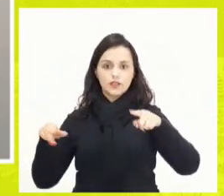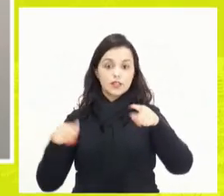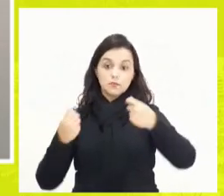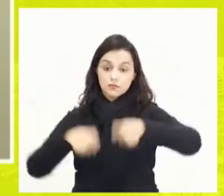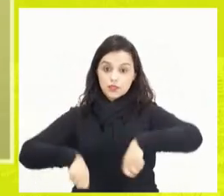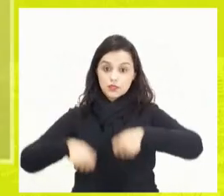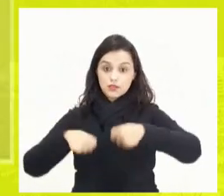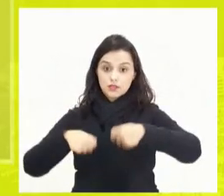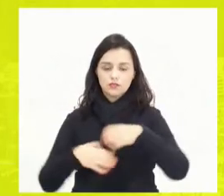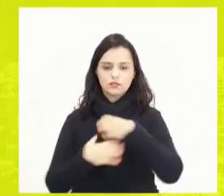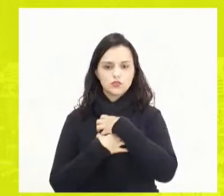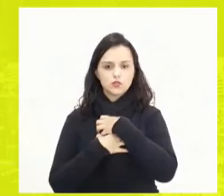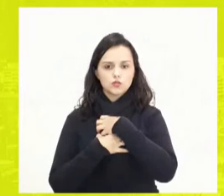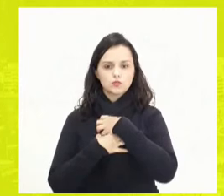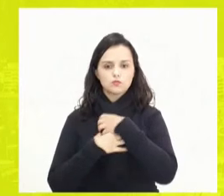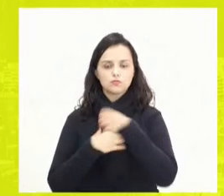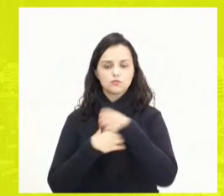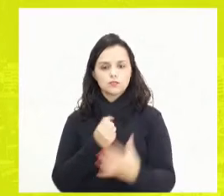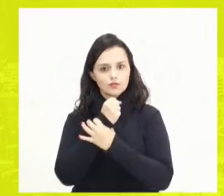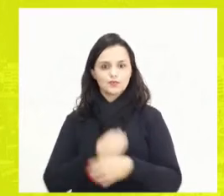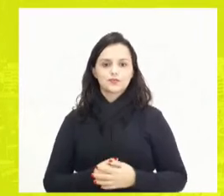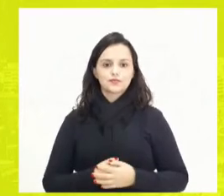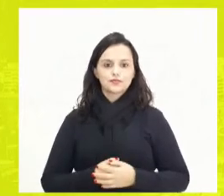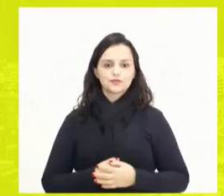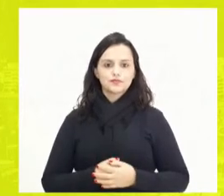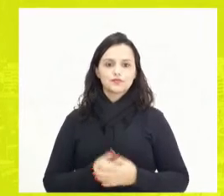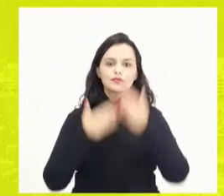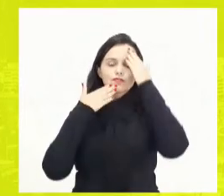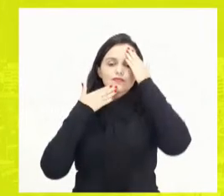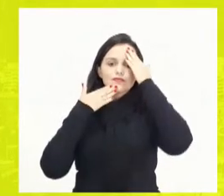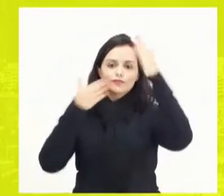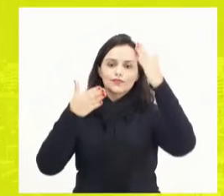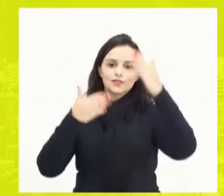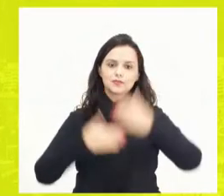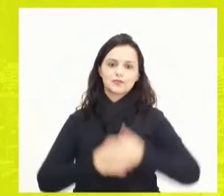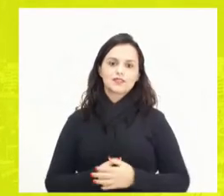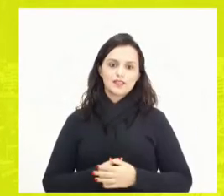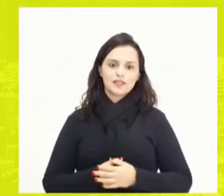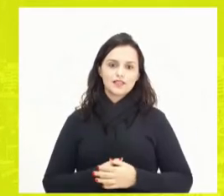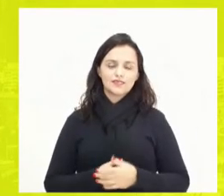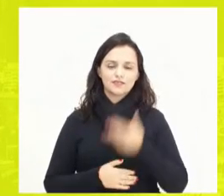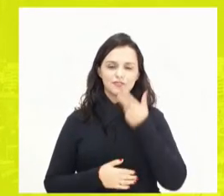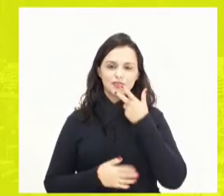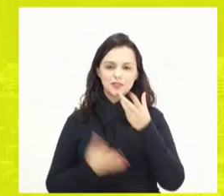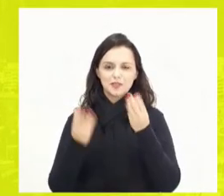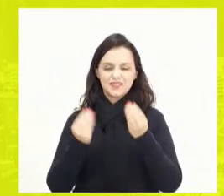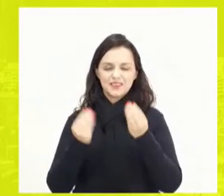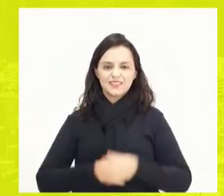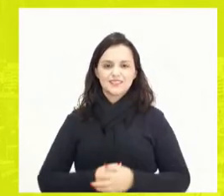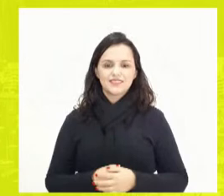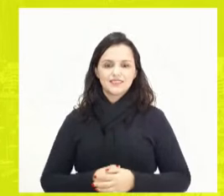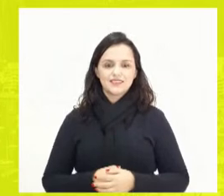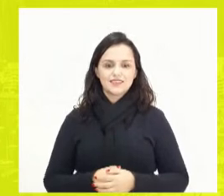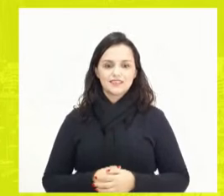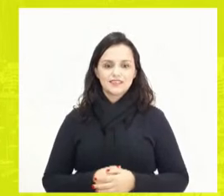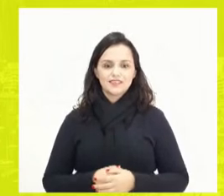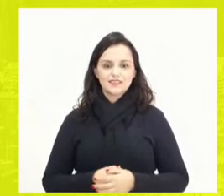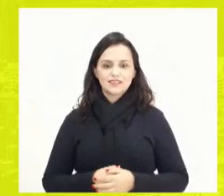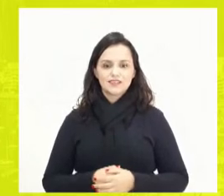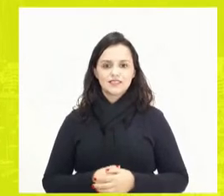the journalists must feel safe at all times thank you i think these were my contributions i think i have talked too